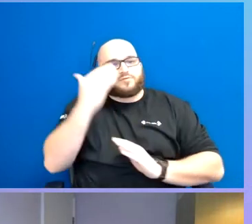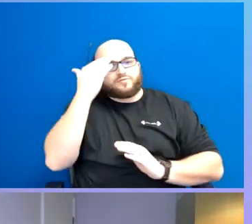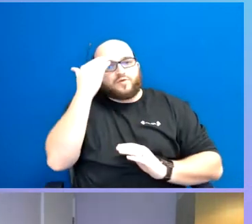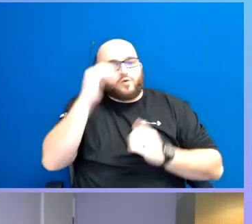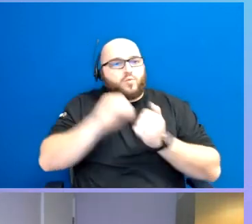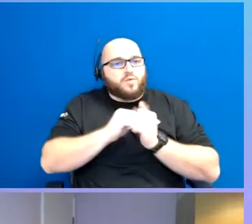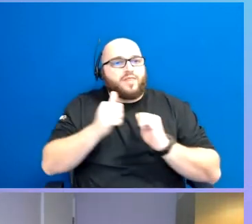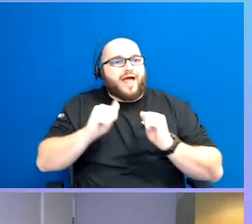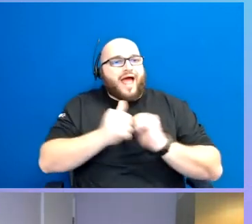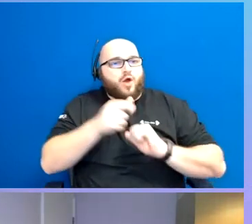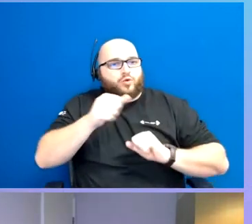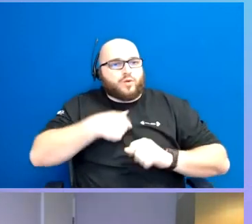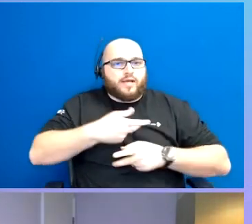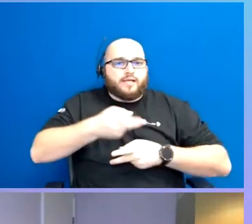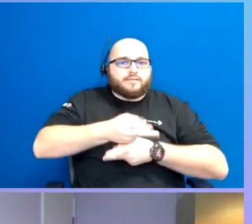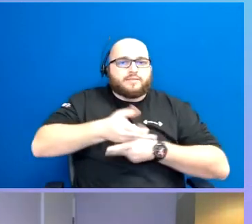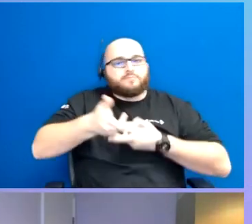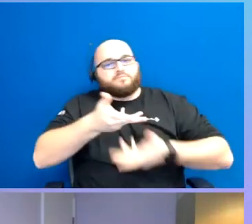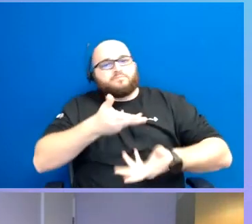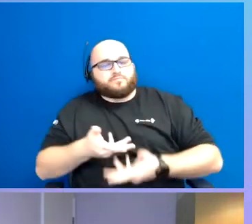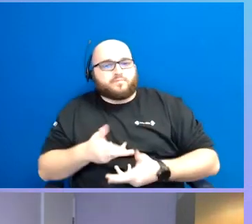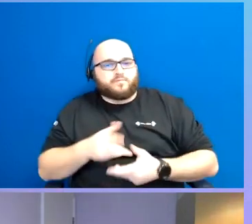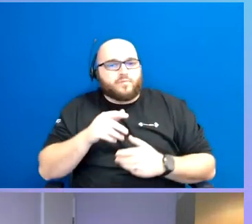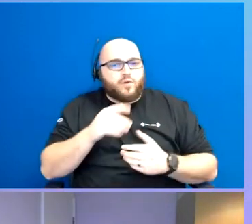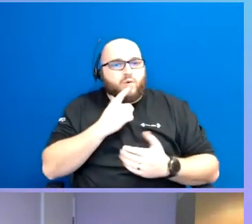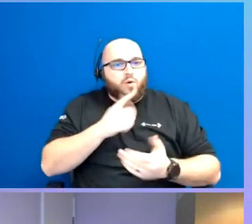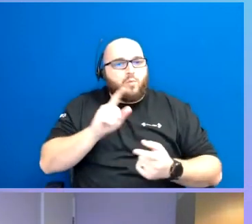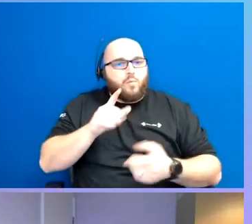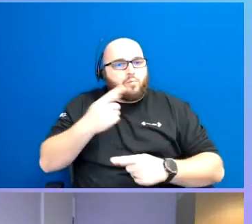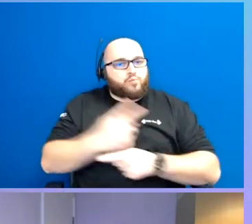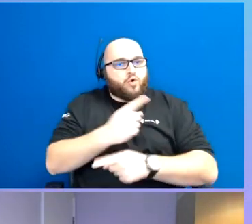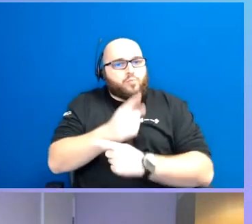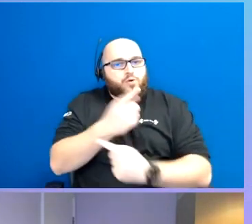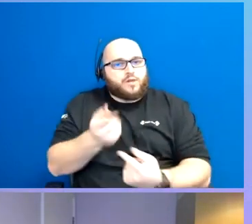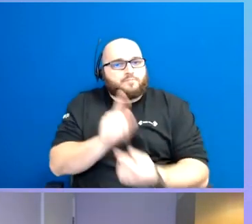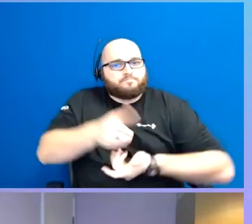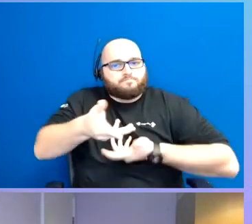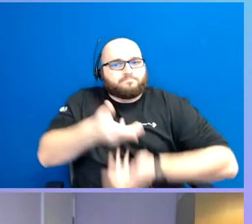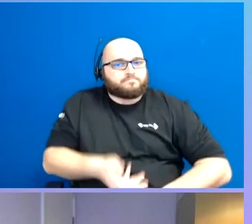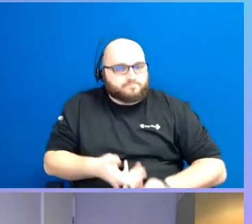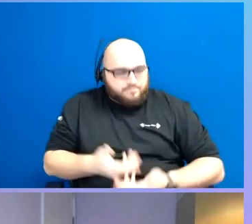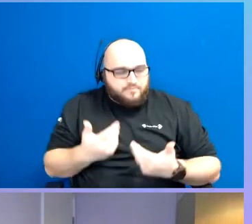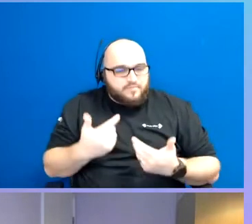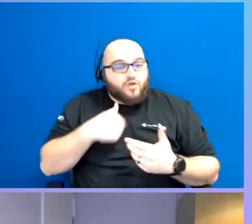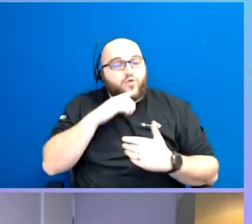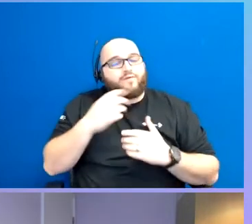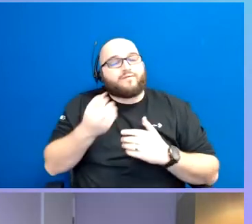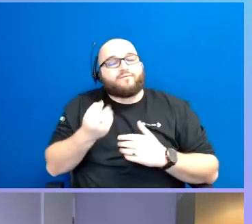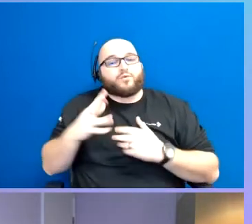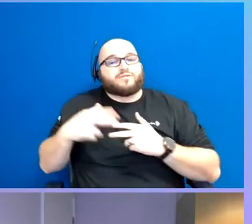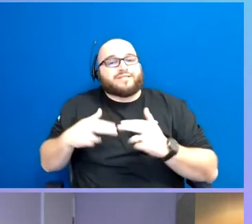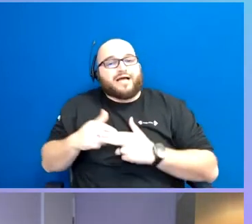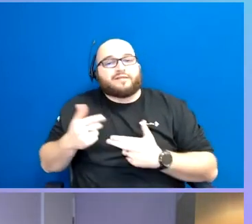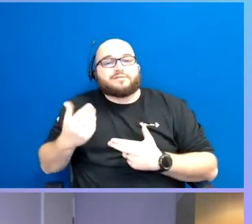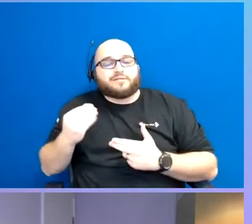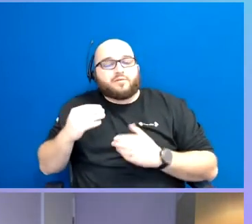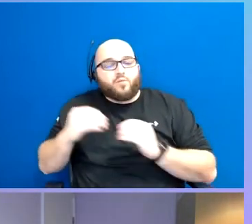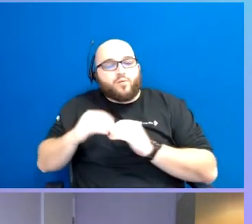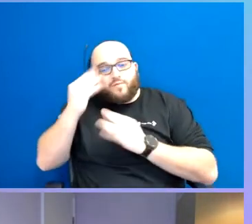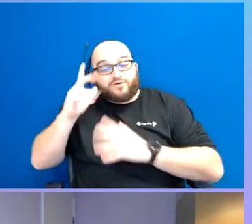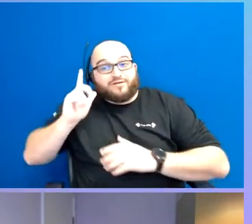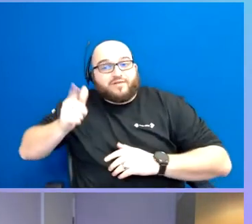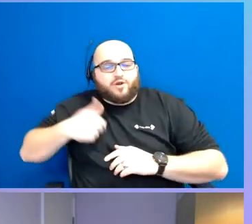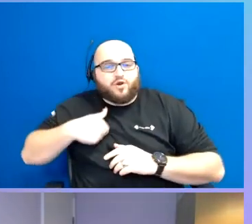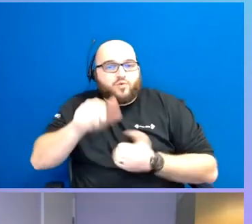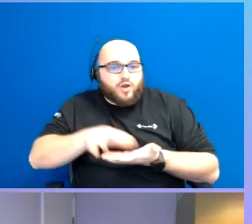few URLs on the slide, and the slides are also shared later on, that can help with that. So I'd really recommend starting with the